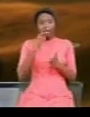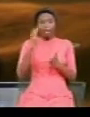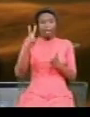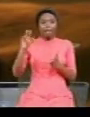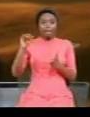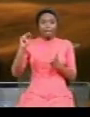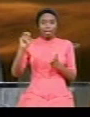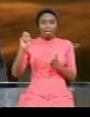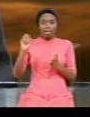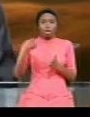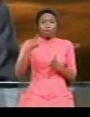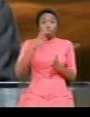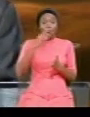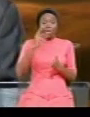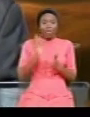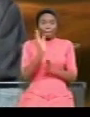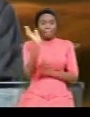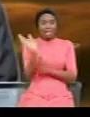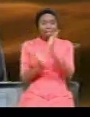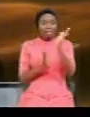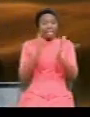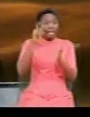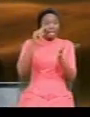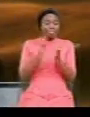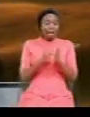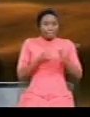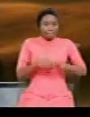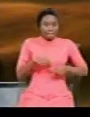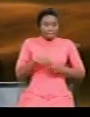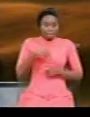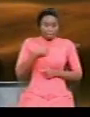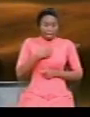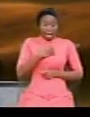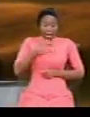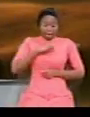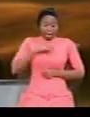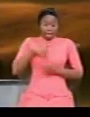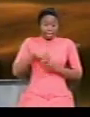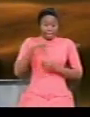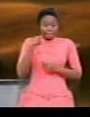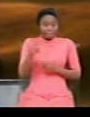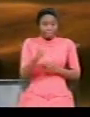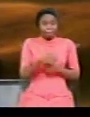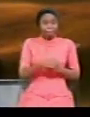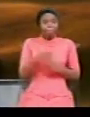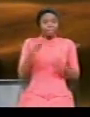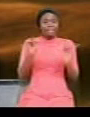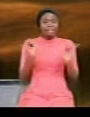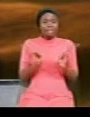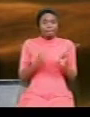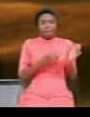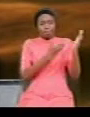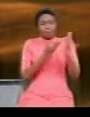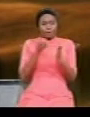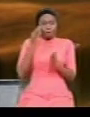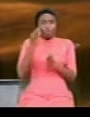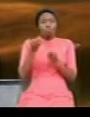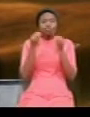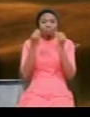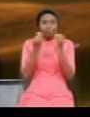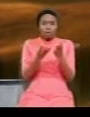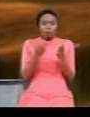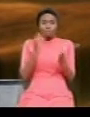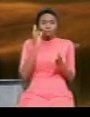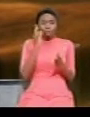vine, ye are the branches. He that abideth in me, and I in him, the same bringeth forth